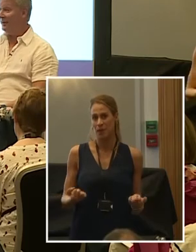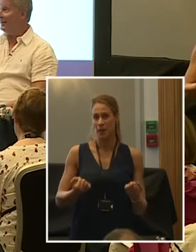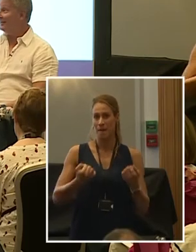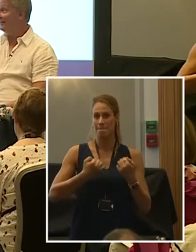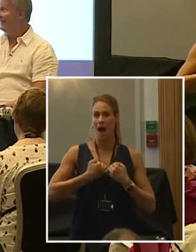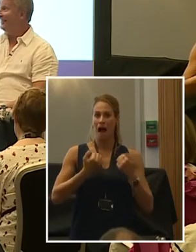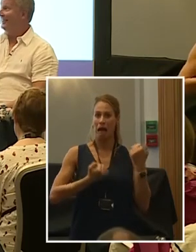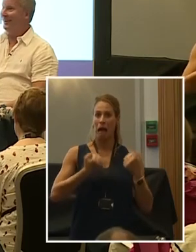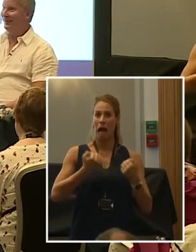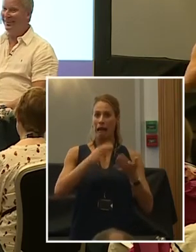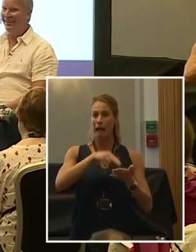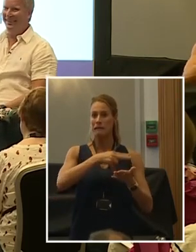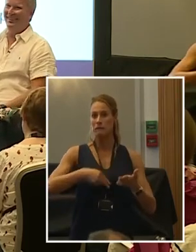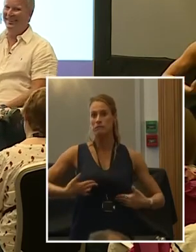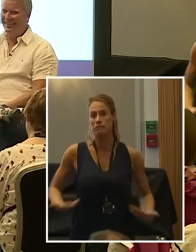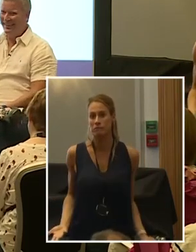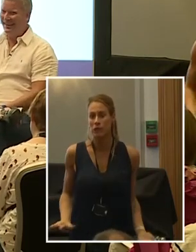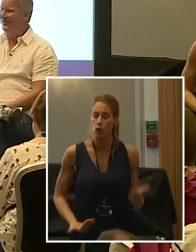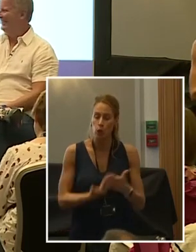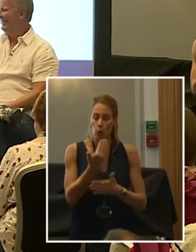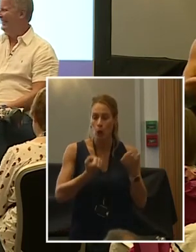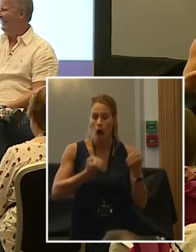My car's been cancelled. I'm not.